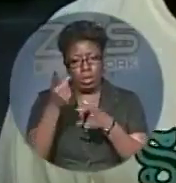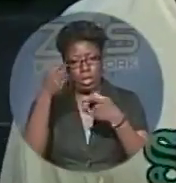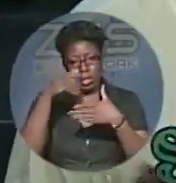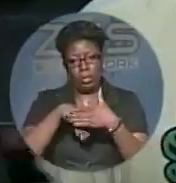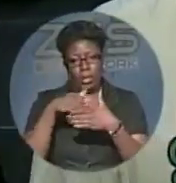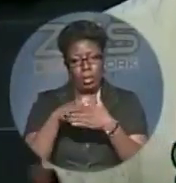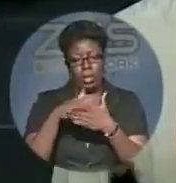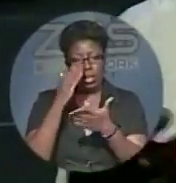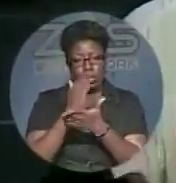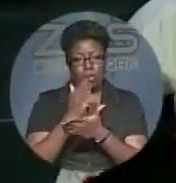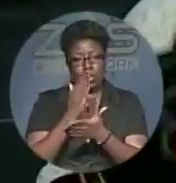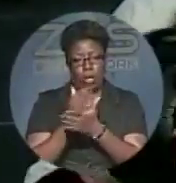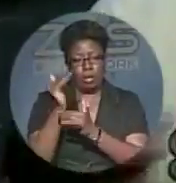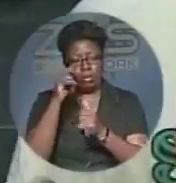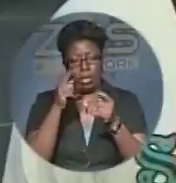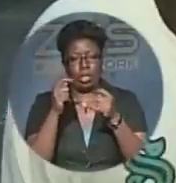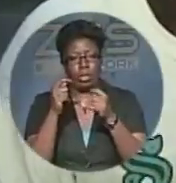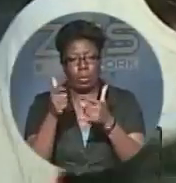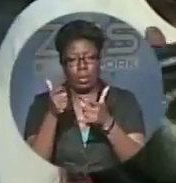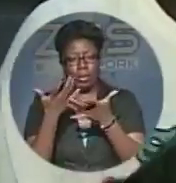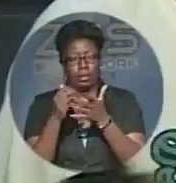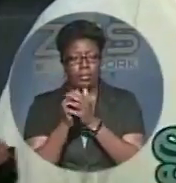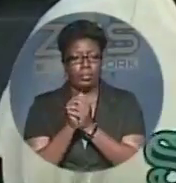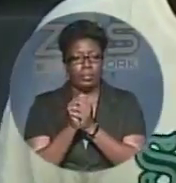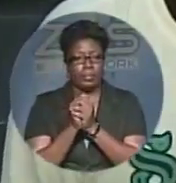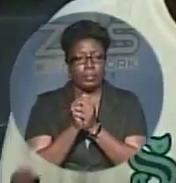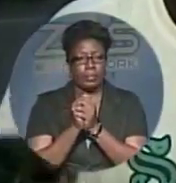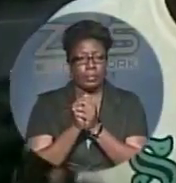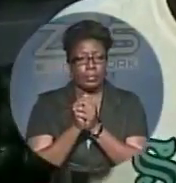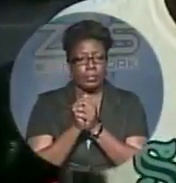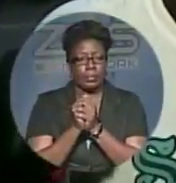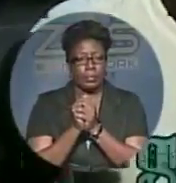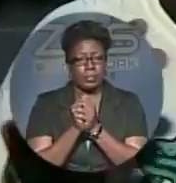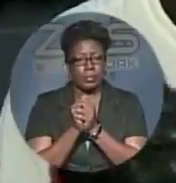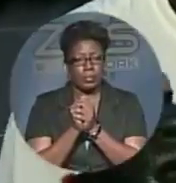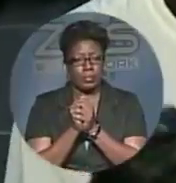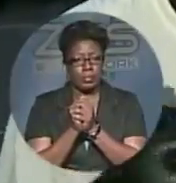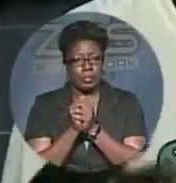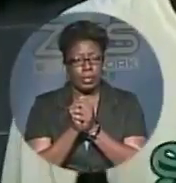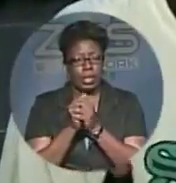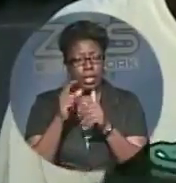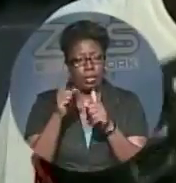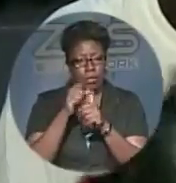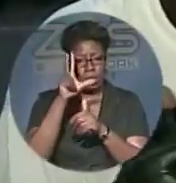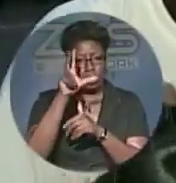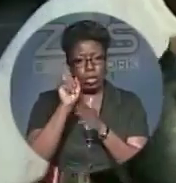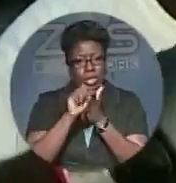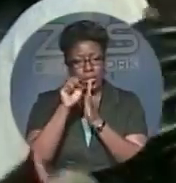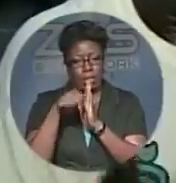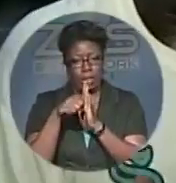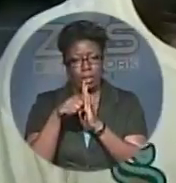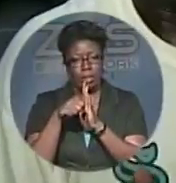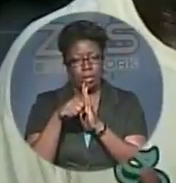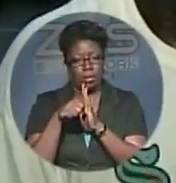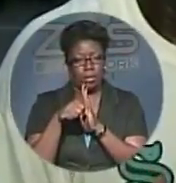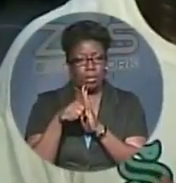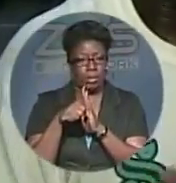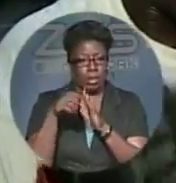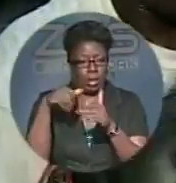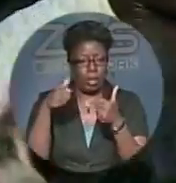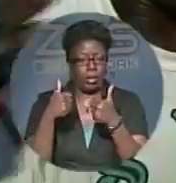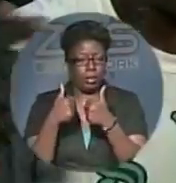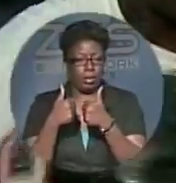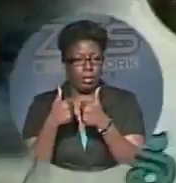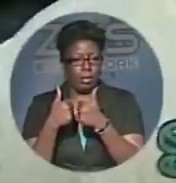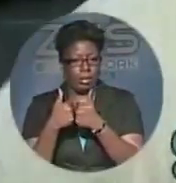us up, was why it took it long. But I had him from the first 30 seconds in the round and had him for a tap out, but